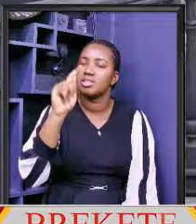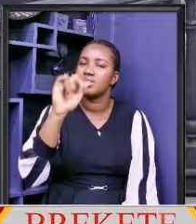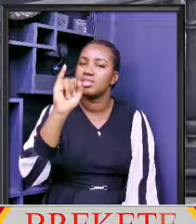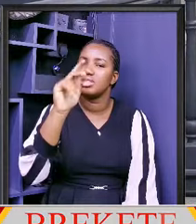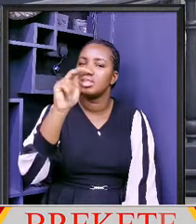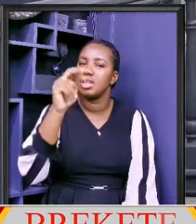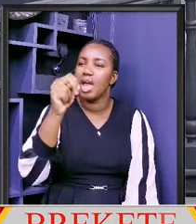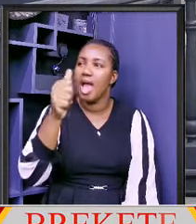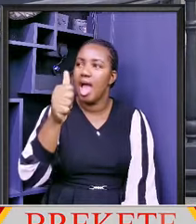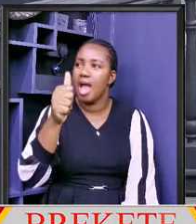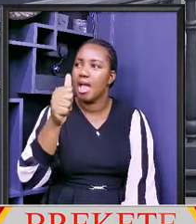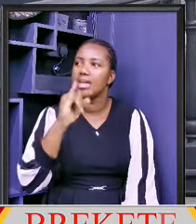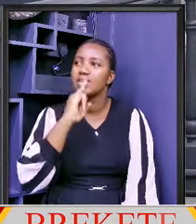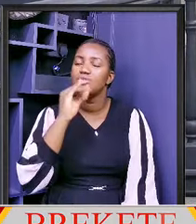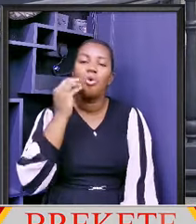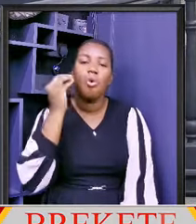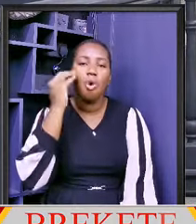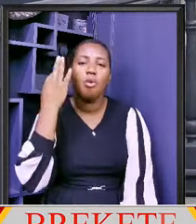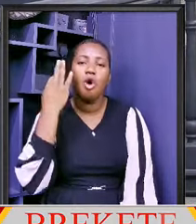hospitality,